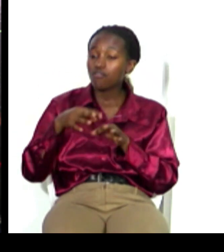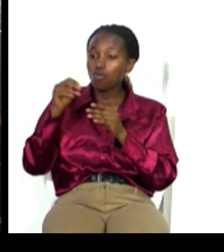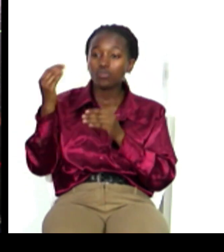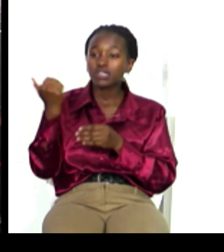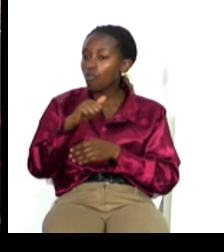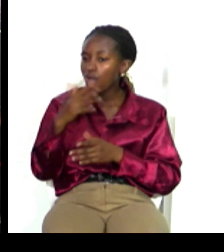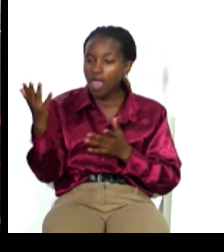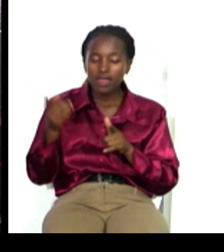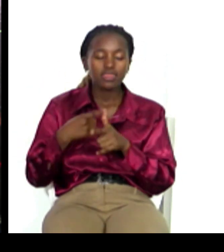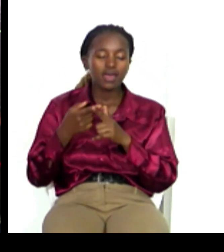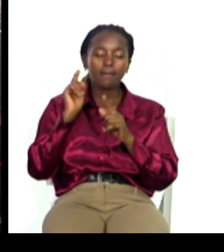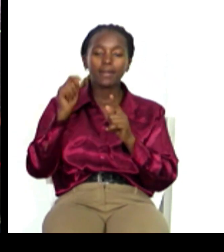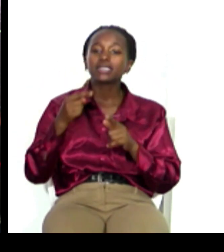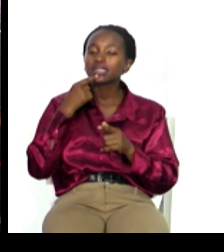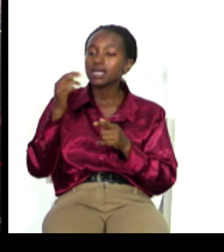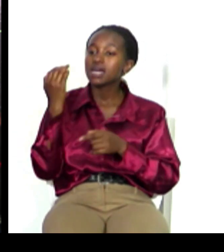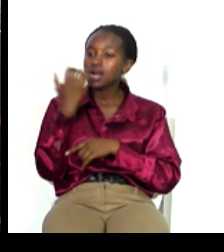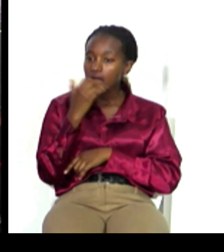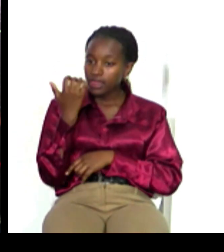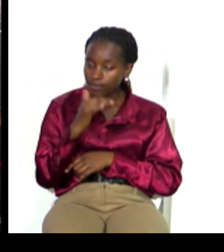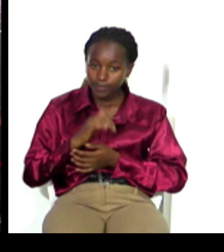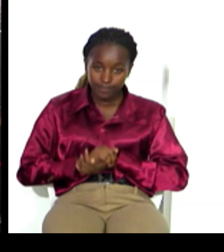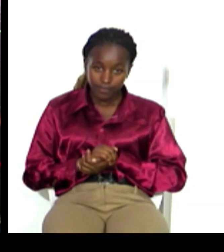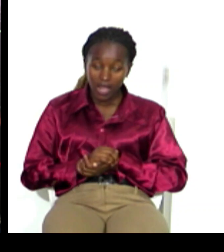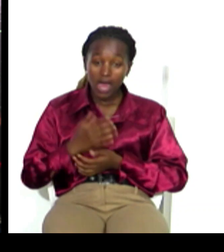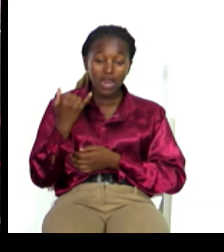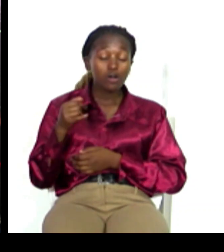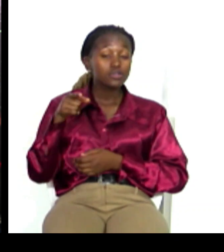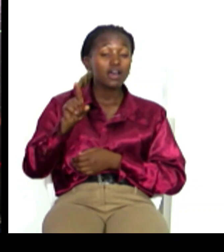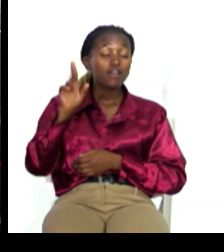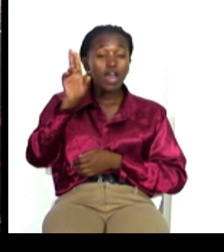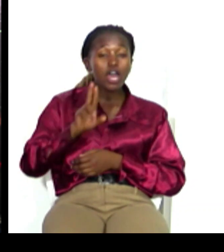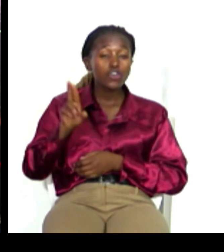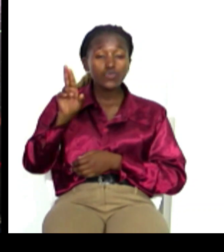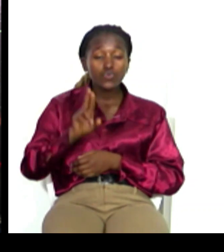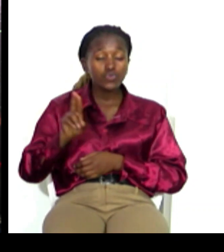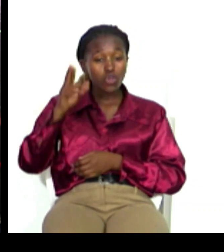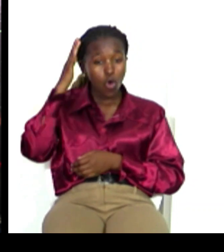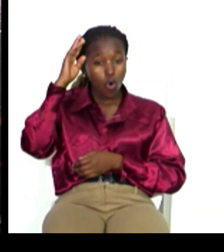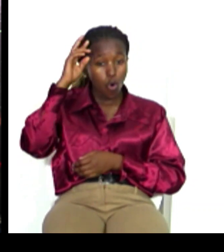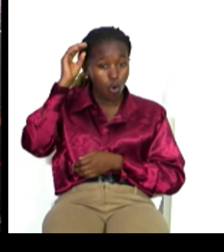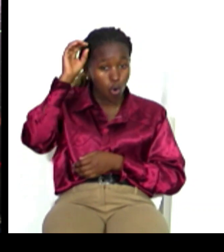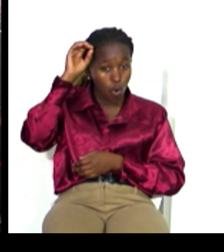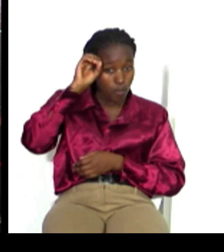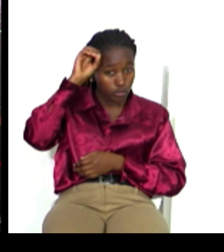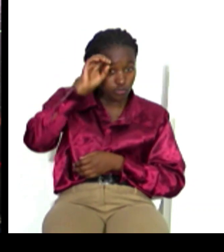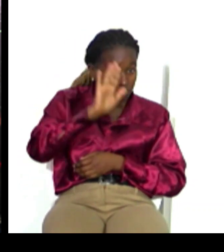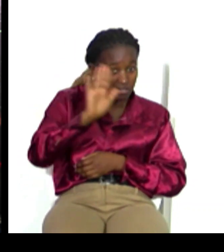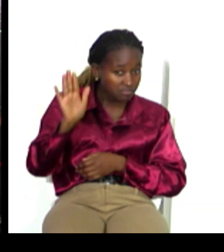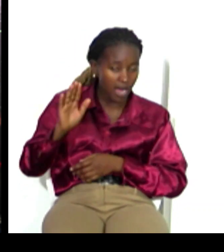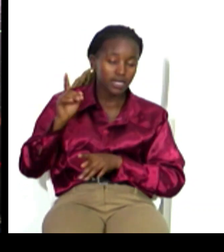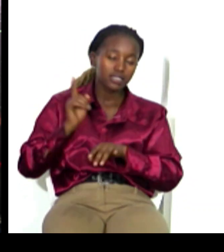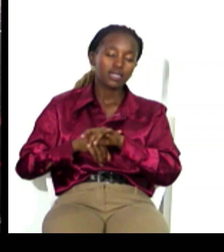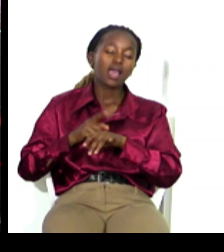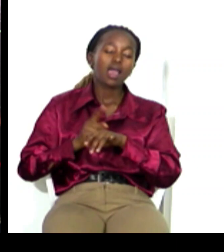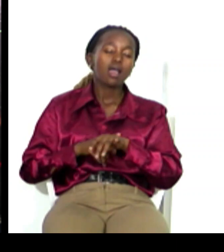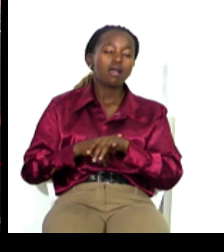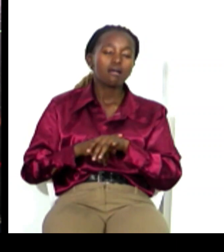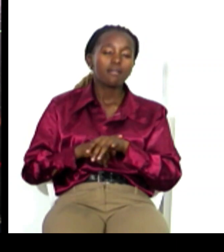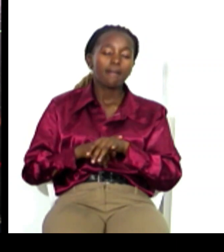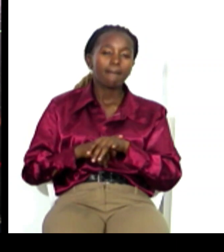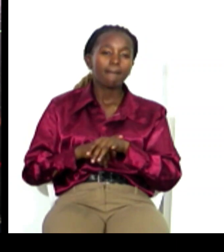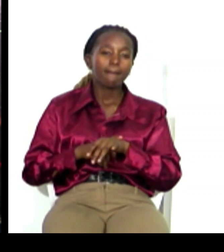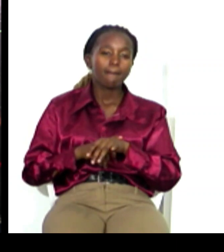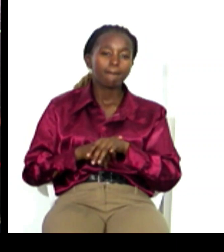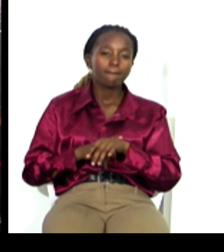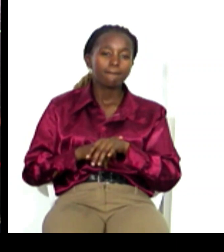word Rigathi Gachagua. The technique that Rigathi Gachagua used ni time yenye alingoja mpaka akakuwa impeach. If Rigathi Gachagua angeamua